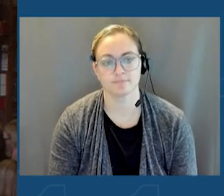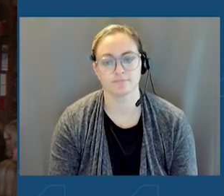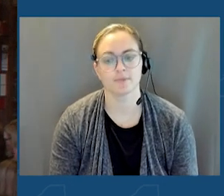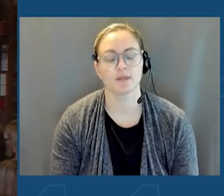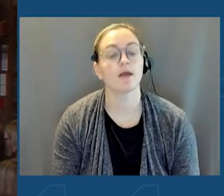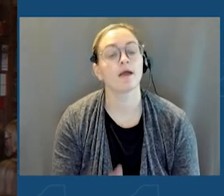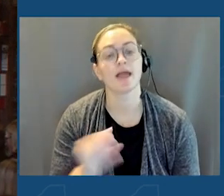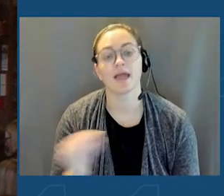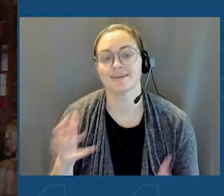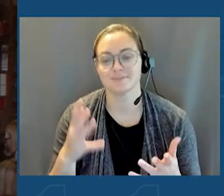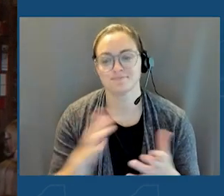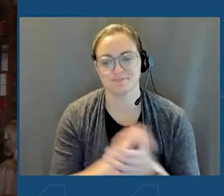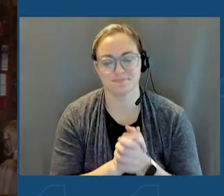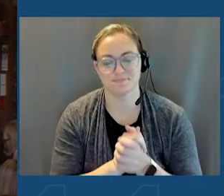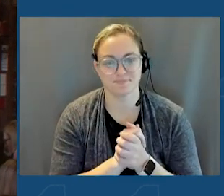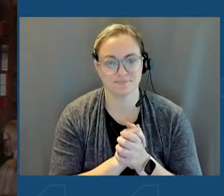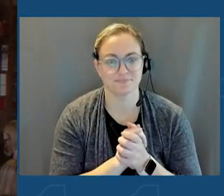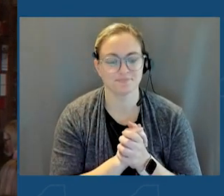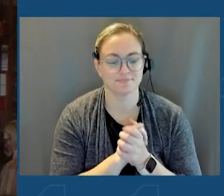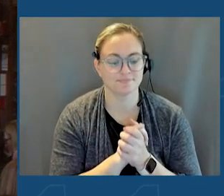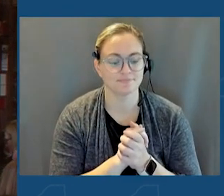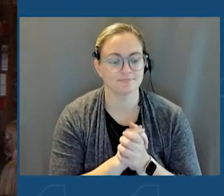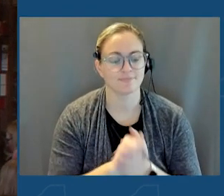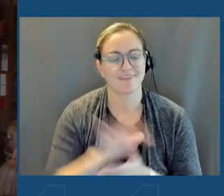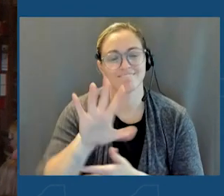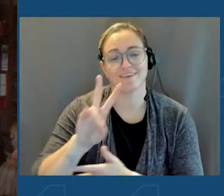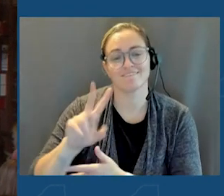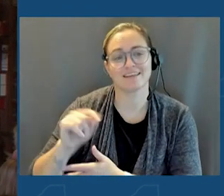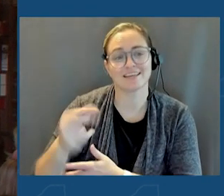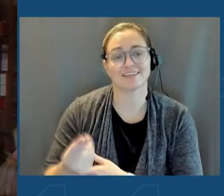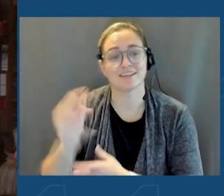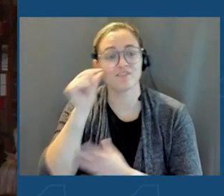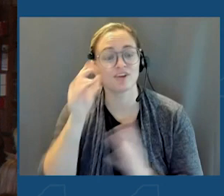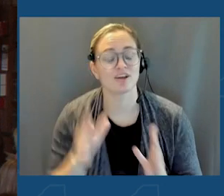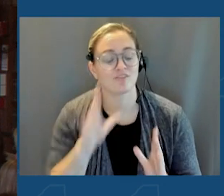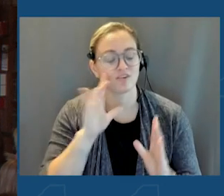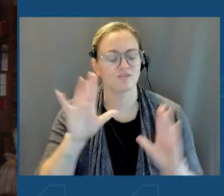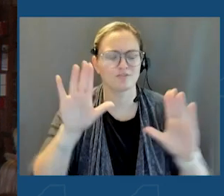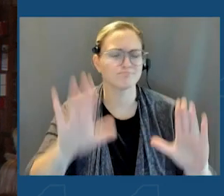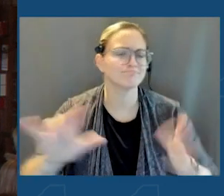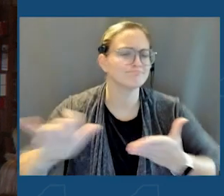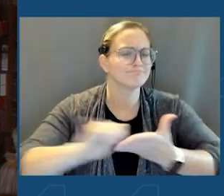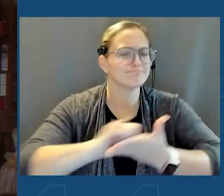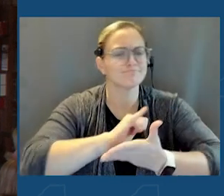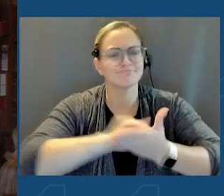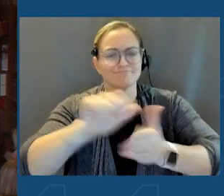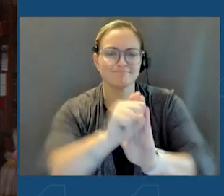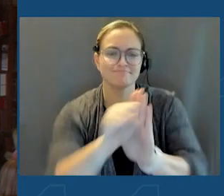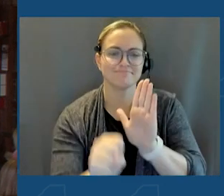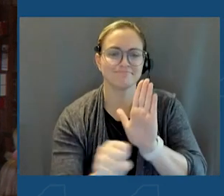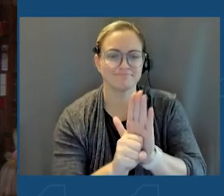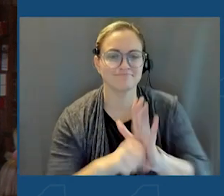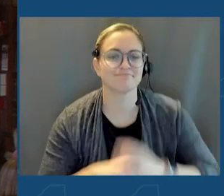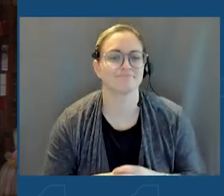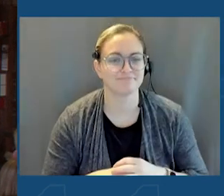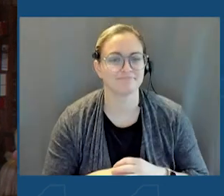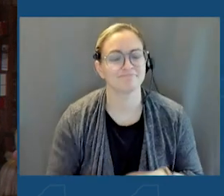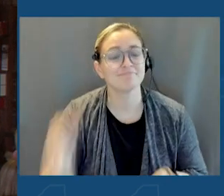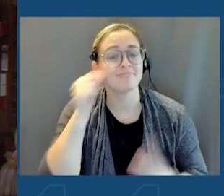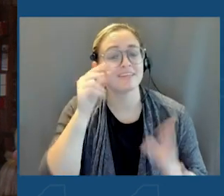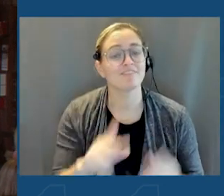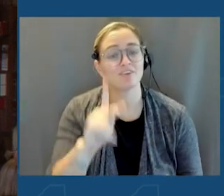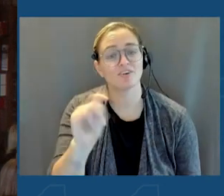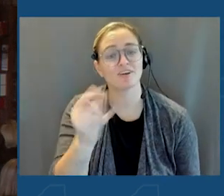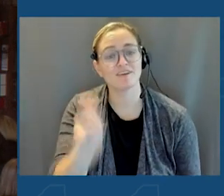And the 57th governor of the great state of New York, Governor